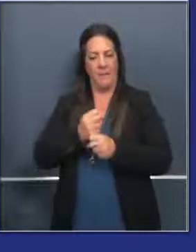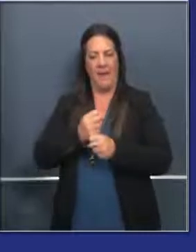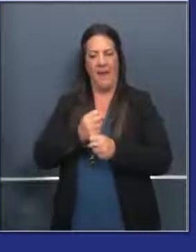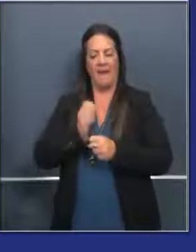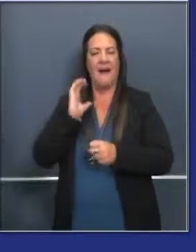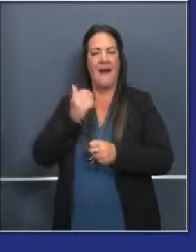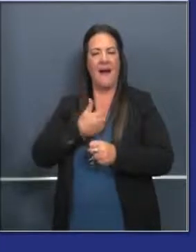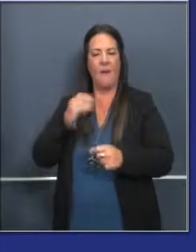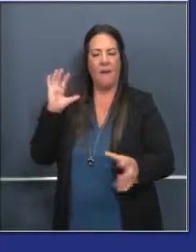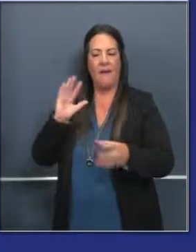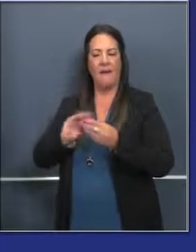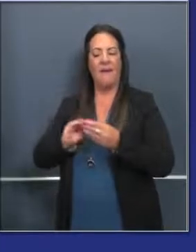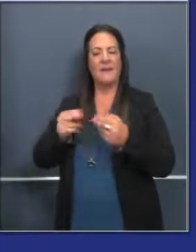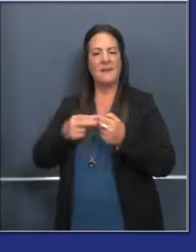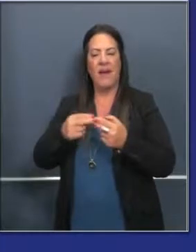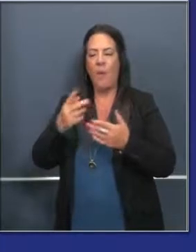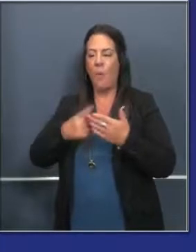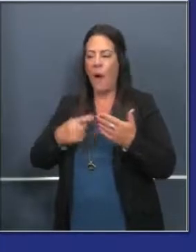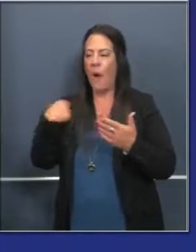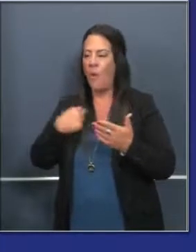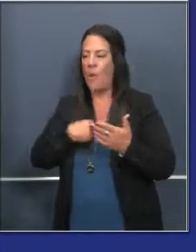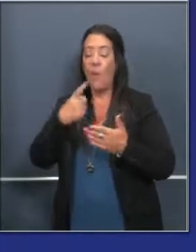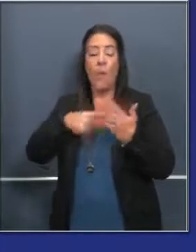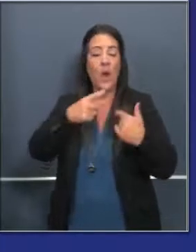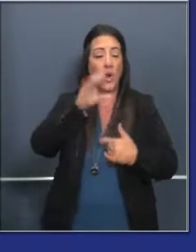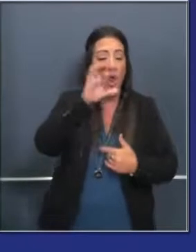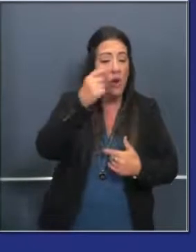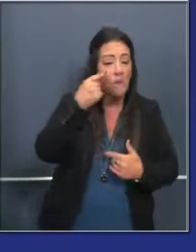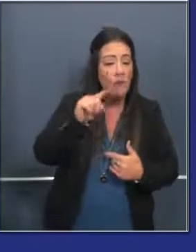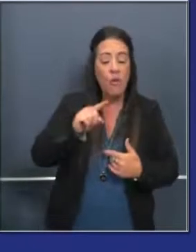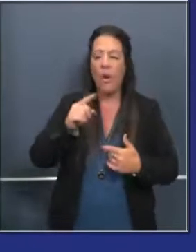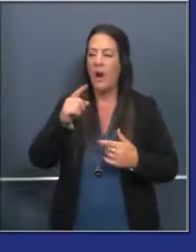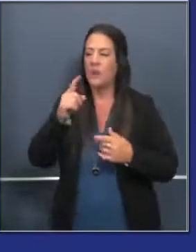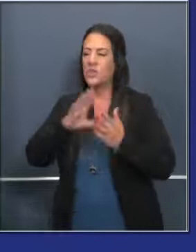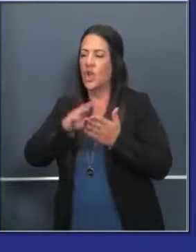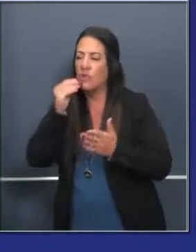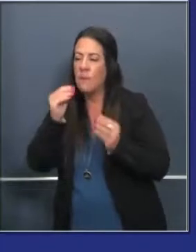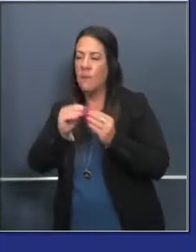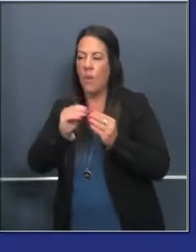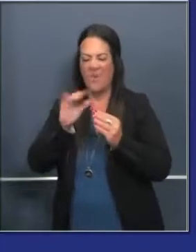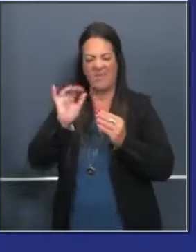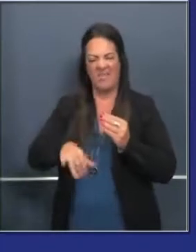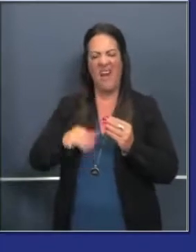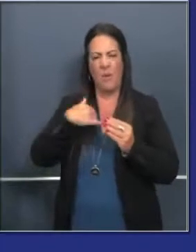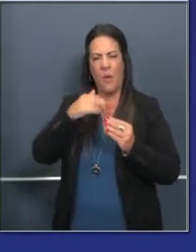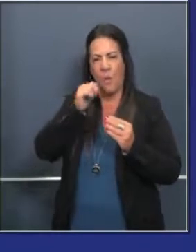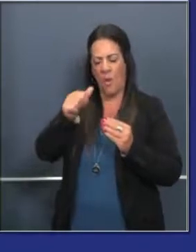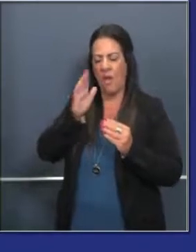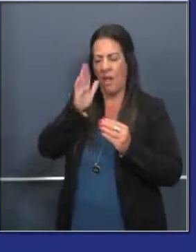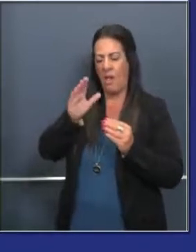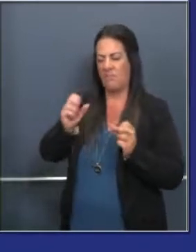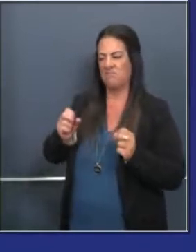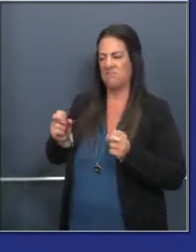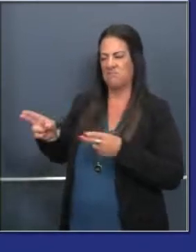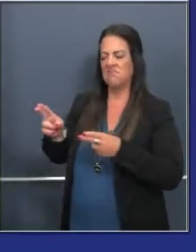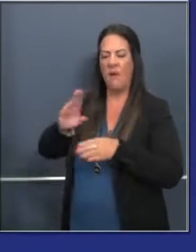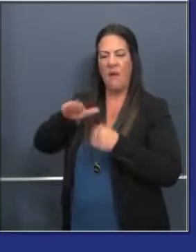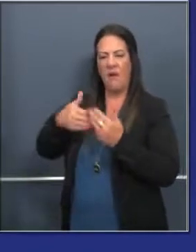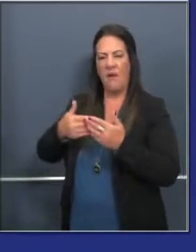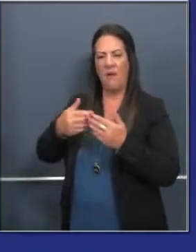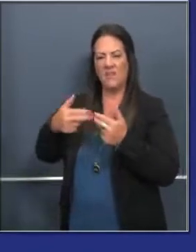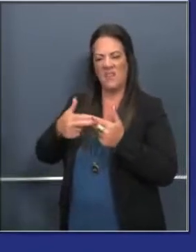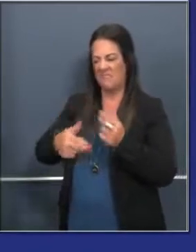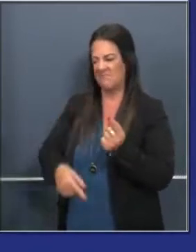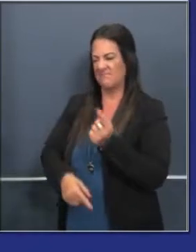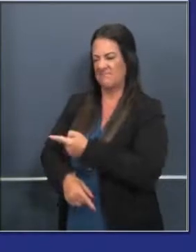But what we want to do today is something much more robust and significant. And that is, we want to open up our